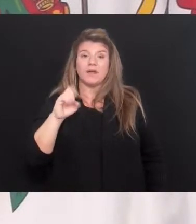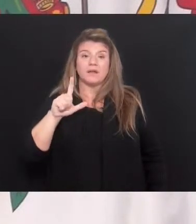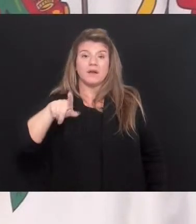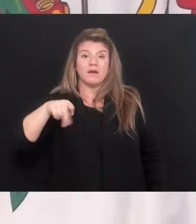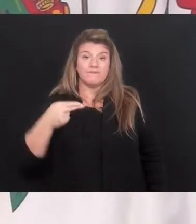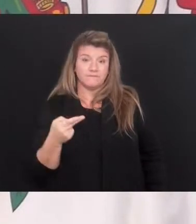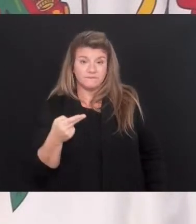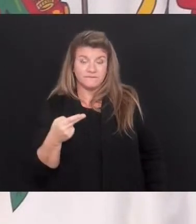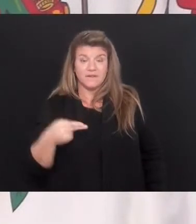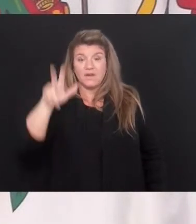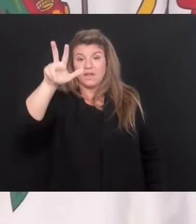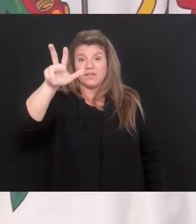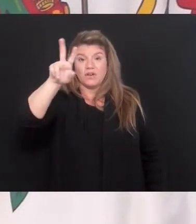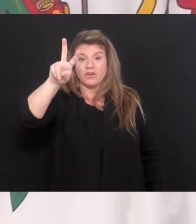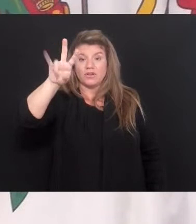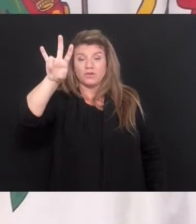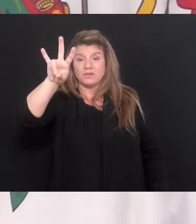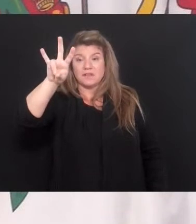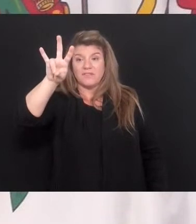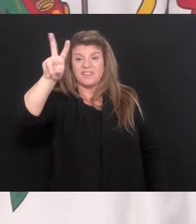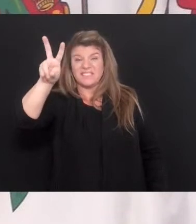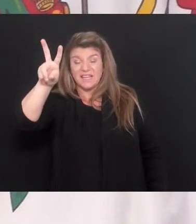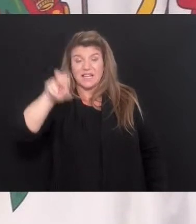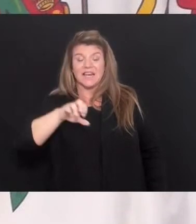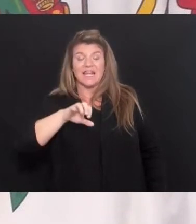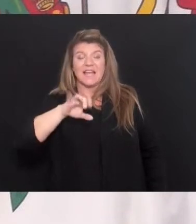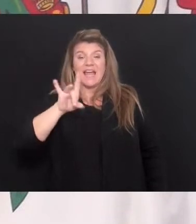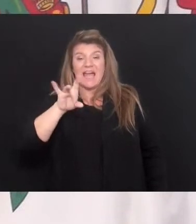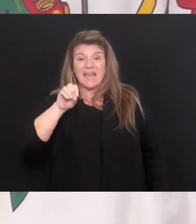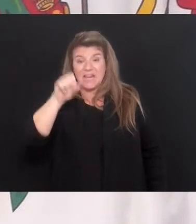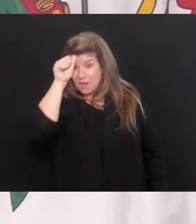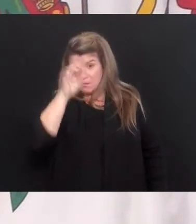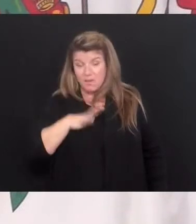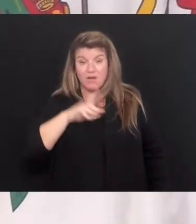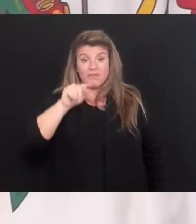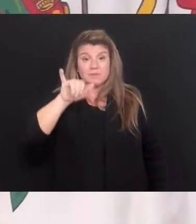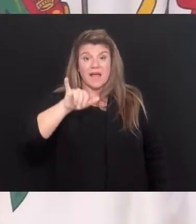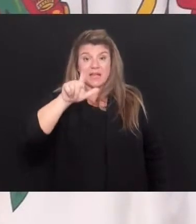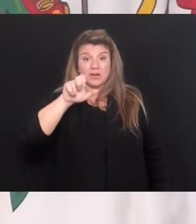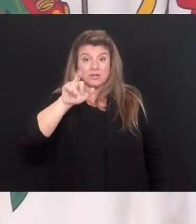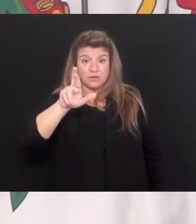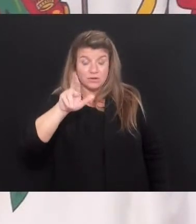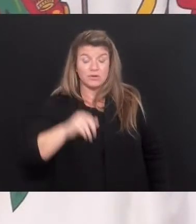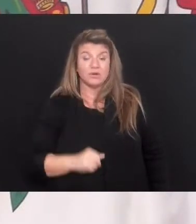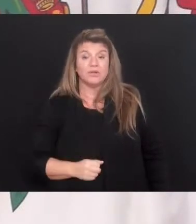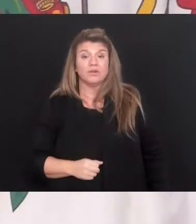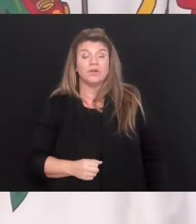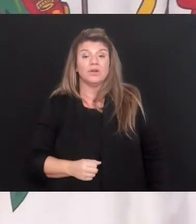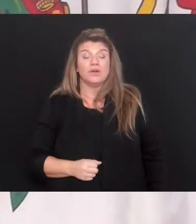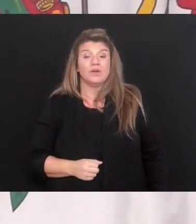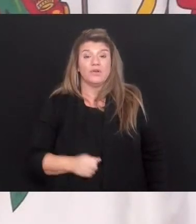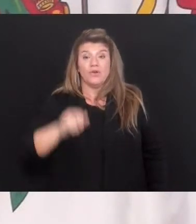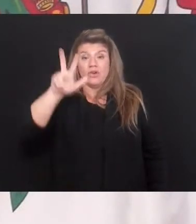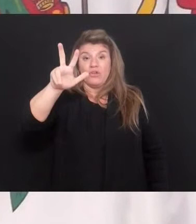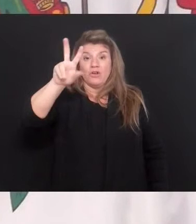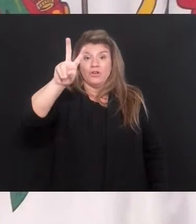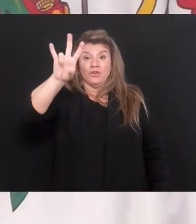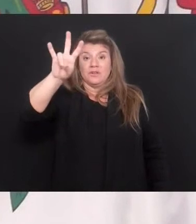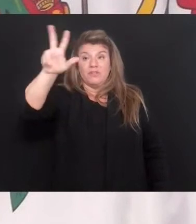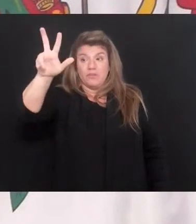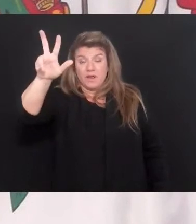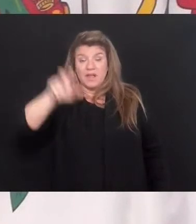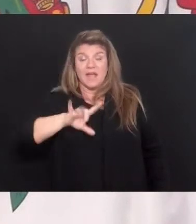The 3,272nd death, an 80-year-old male from Tyler County. The 3,273rd death,